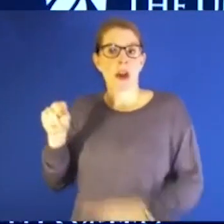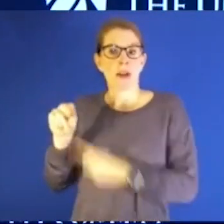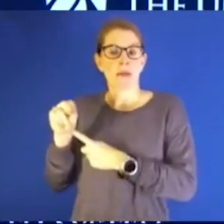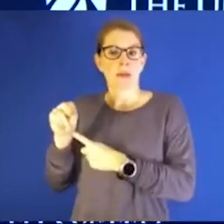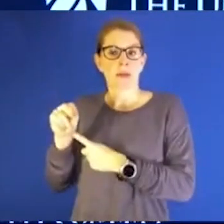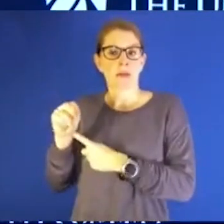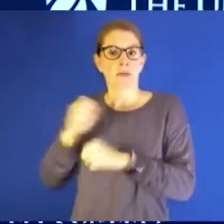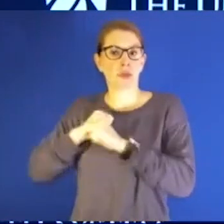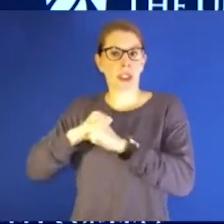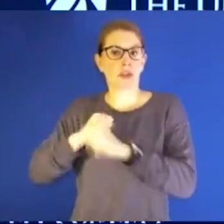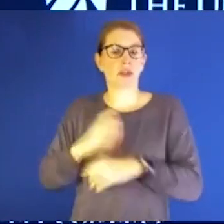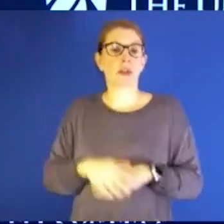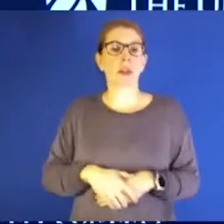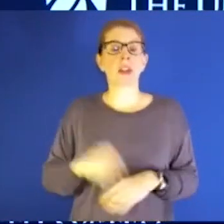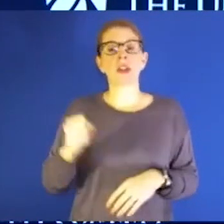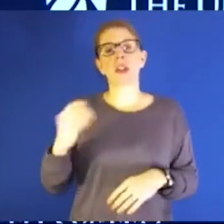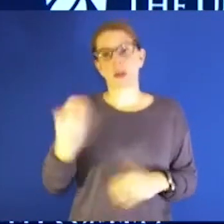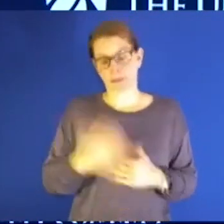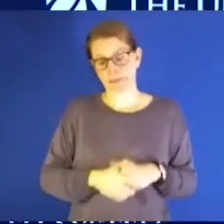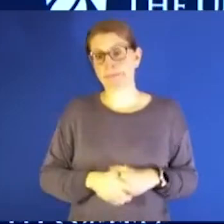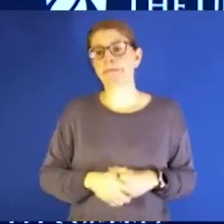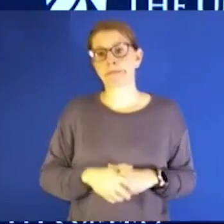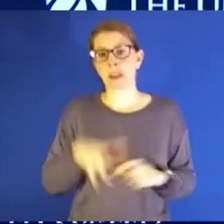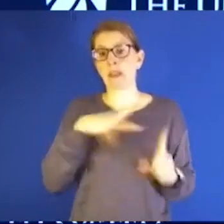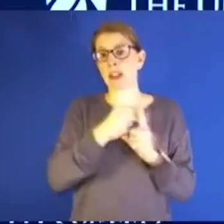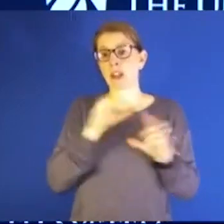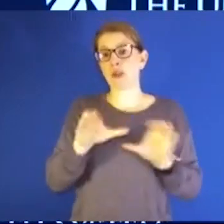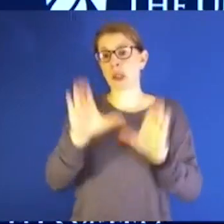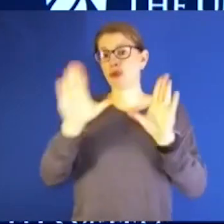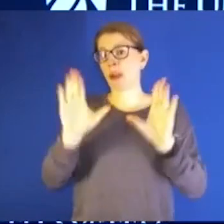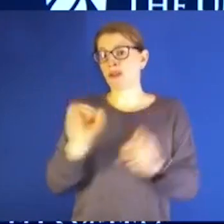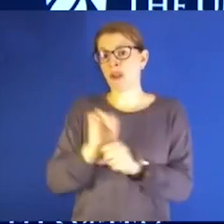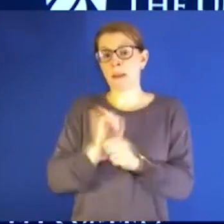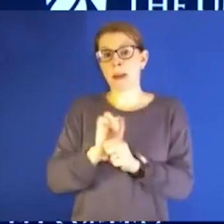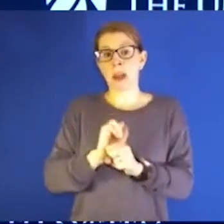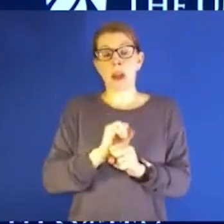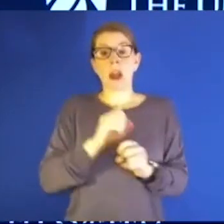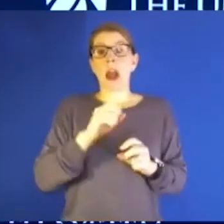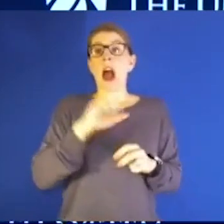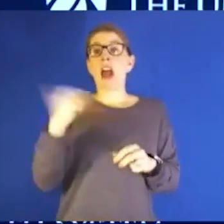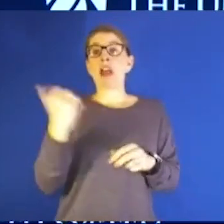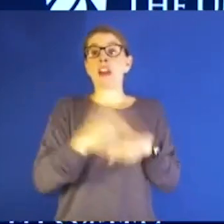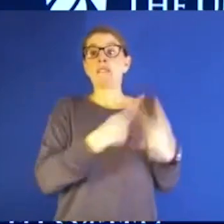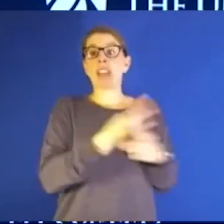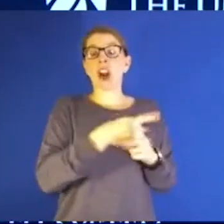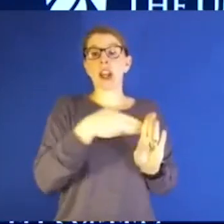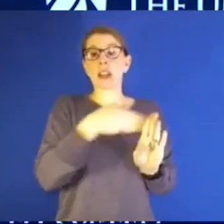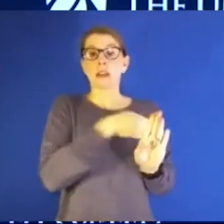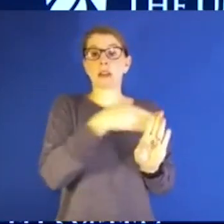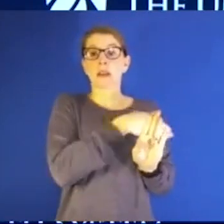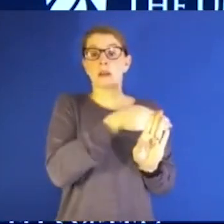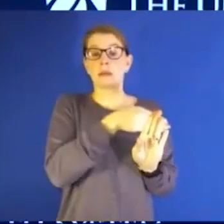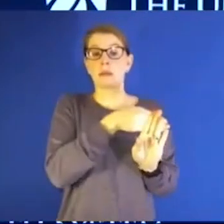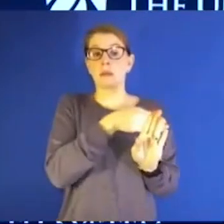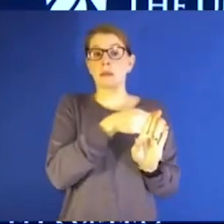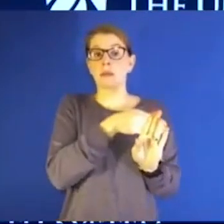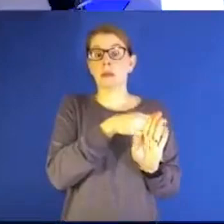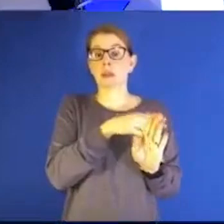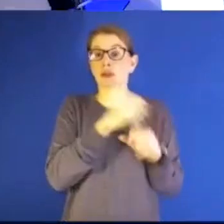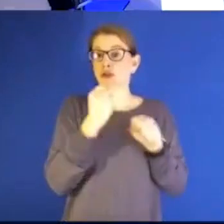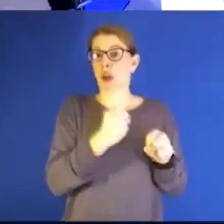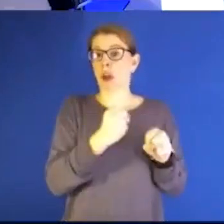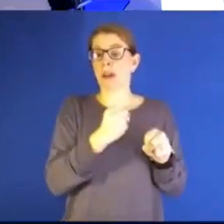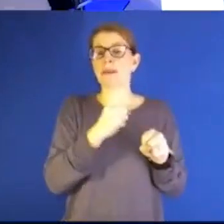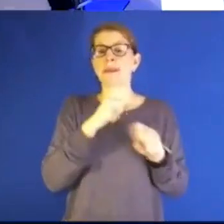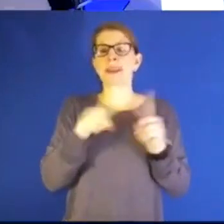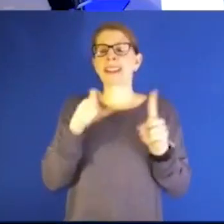job, even boosted against Omicron. Prior immunity from other variants, not as strong, even in a young population with Omicron. Yeah. I mean, it